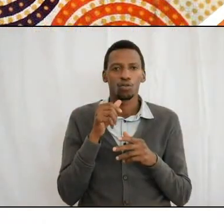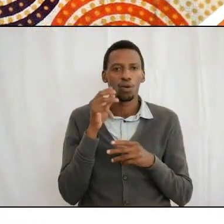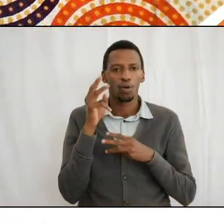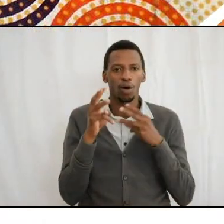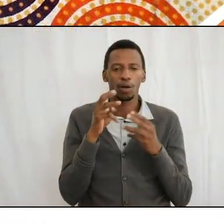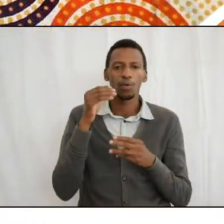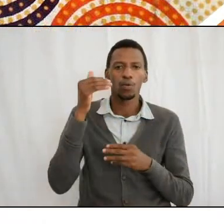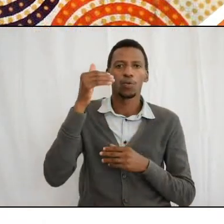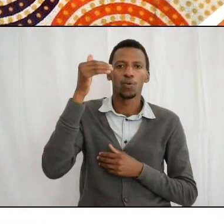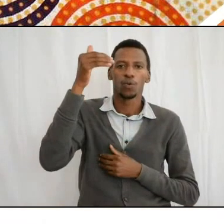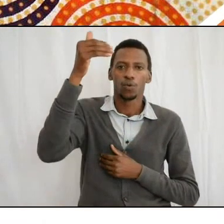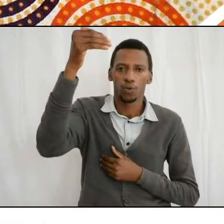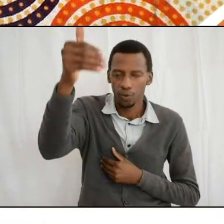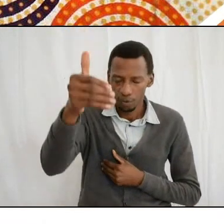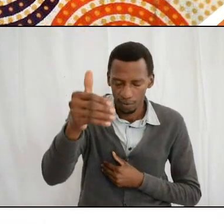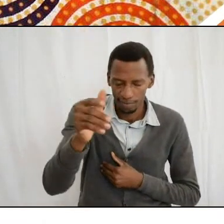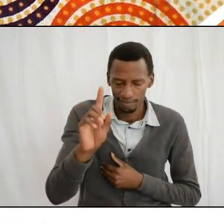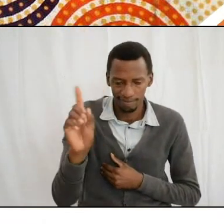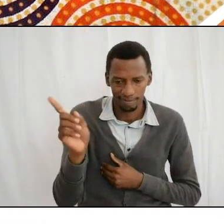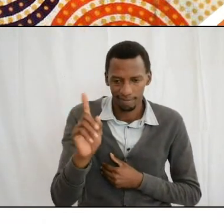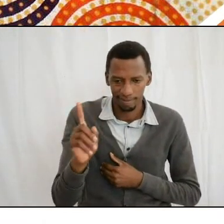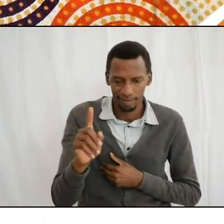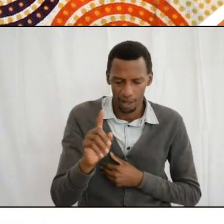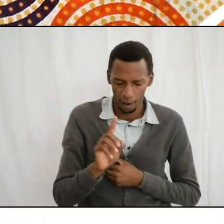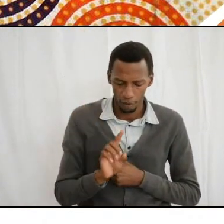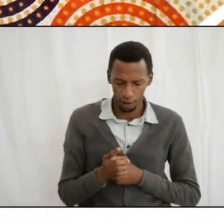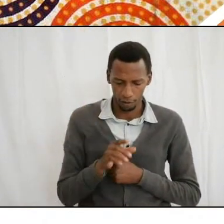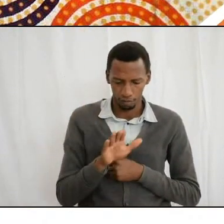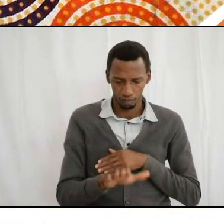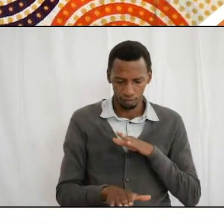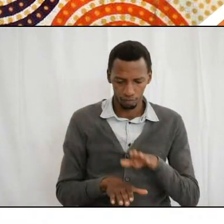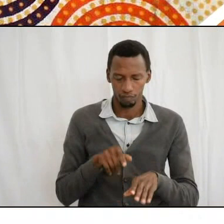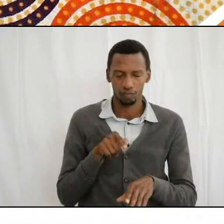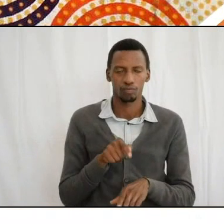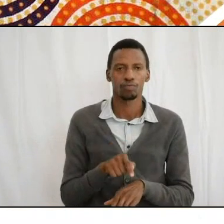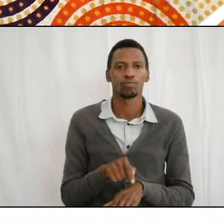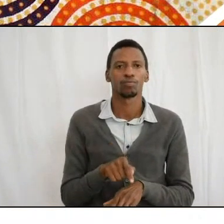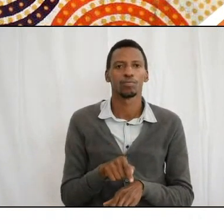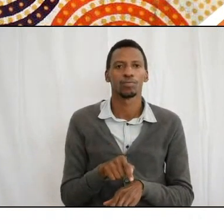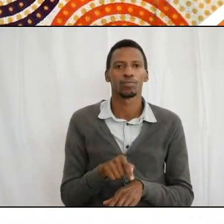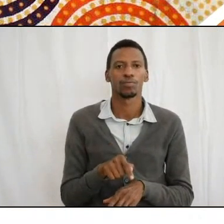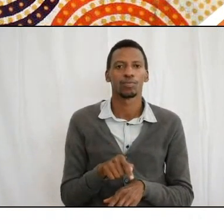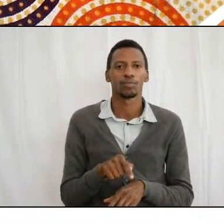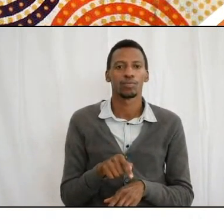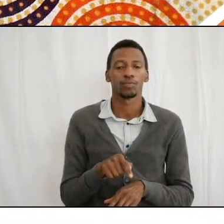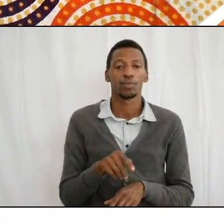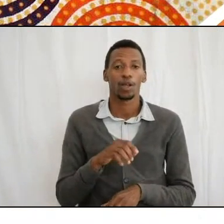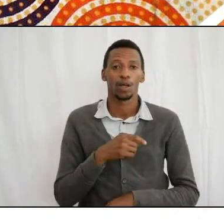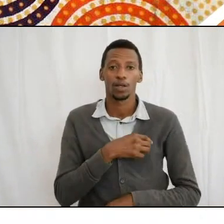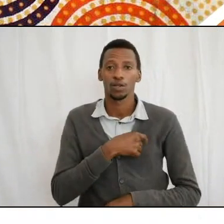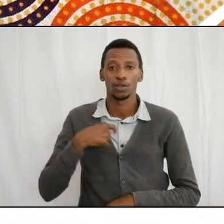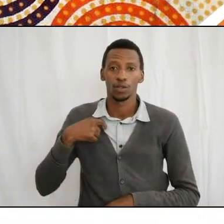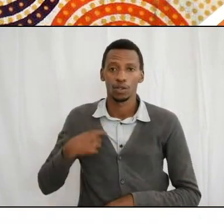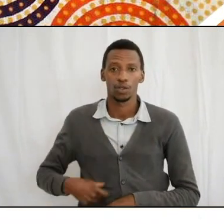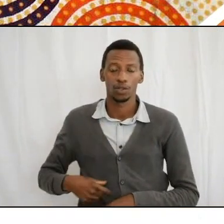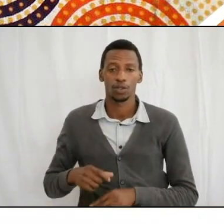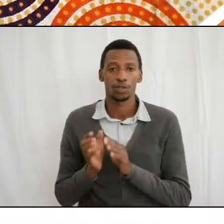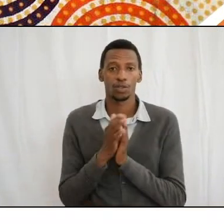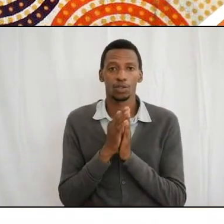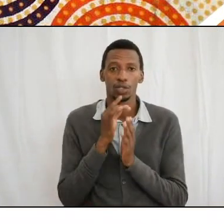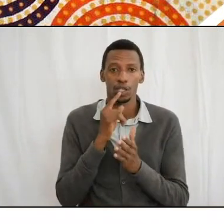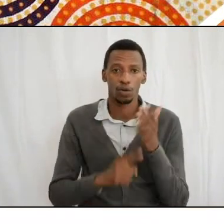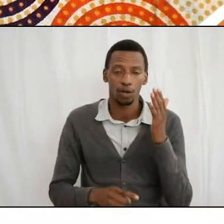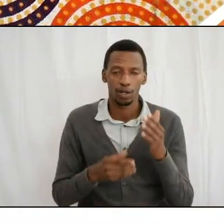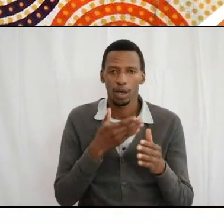steps. Look first about the first step. A Chinese proverb puts it this way: "It is better to